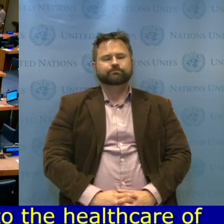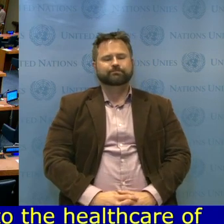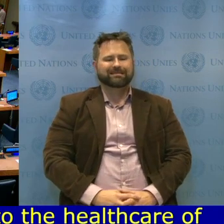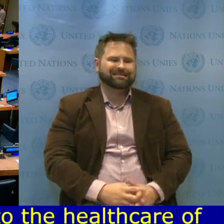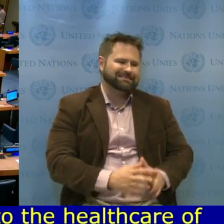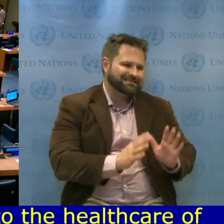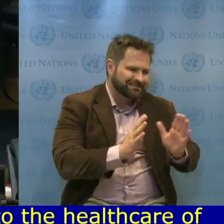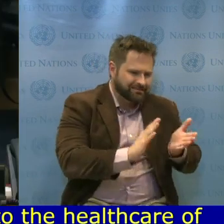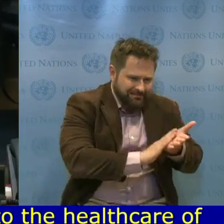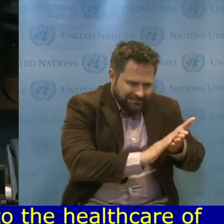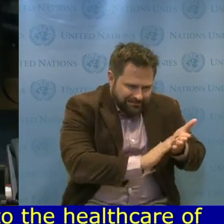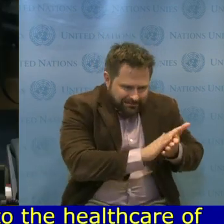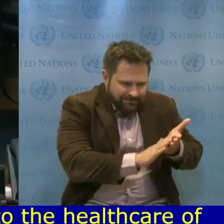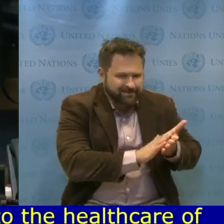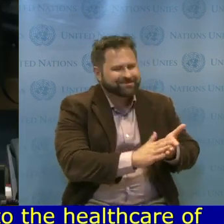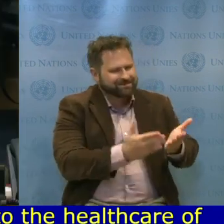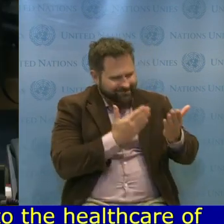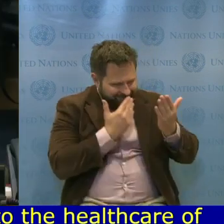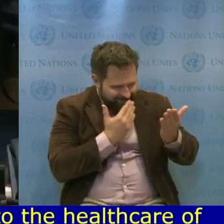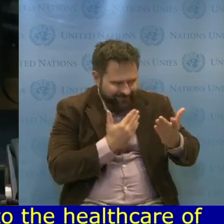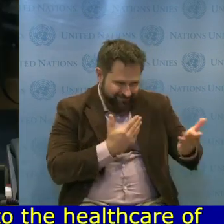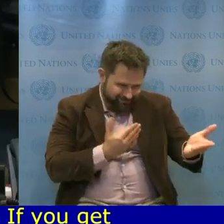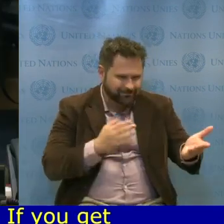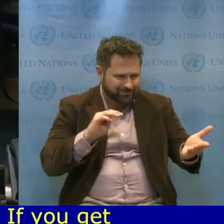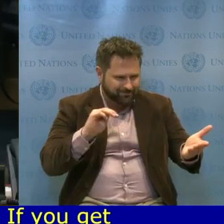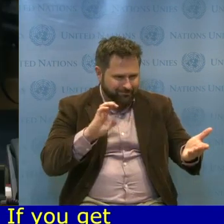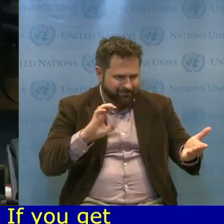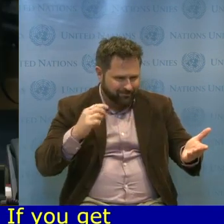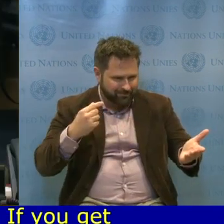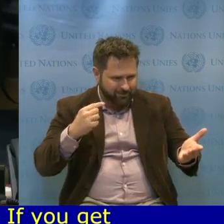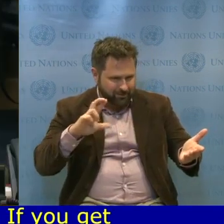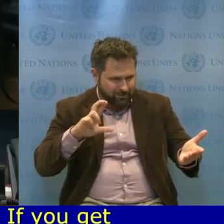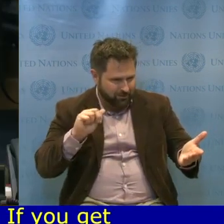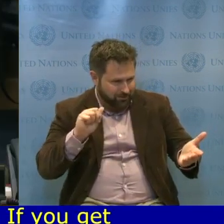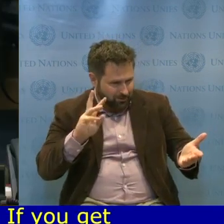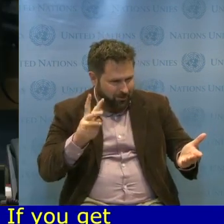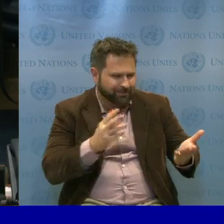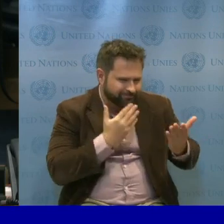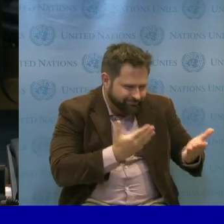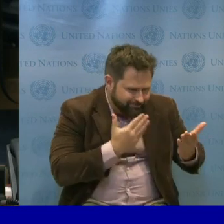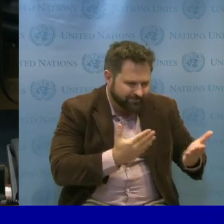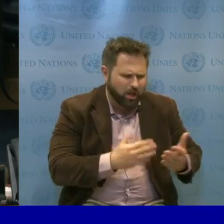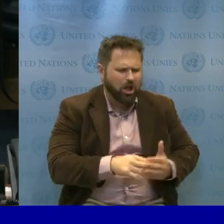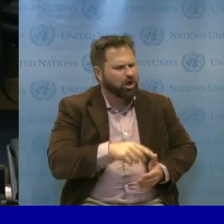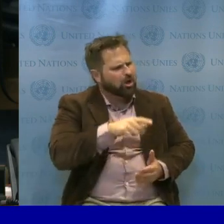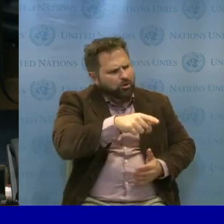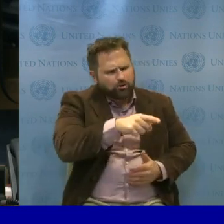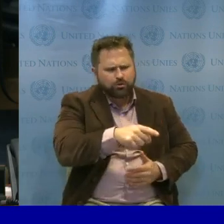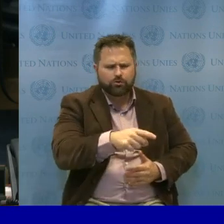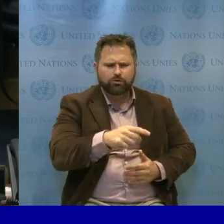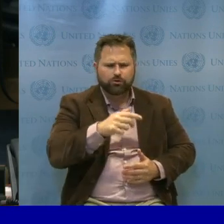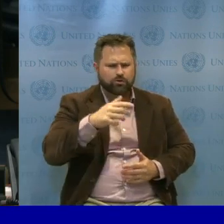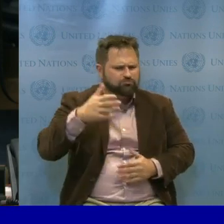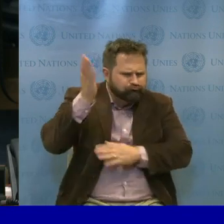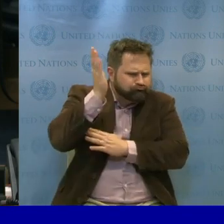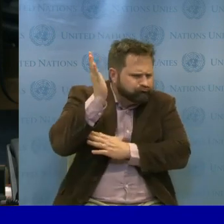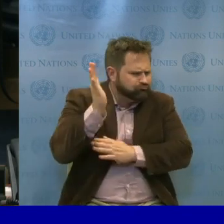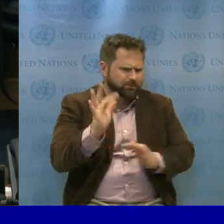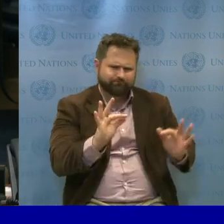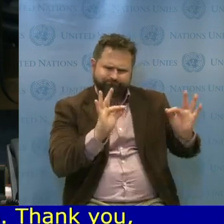Apologies. Thank you, Minister McGrath. Yeah. Thank you very much, Minister McGrath, for that excellent presentation.